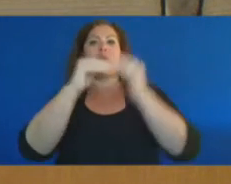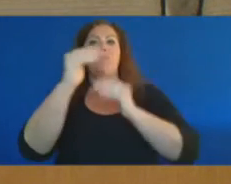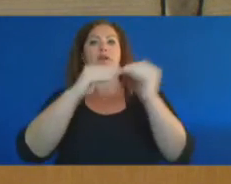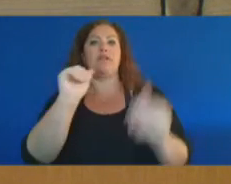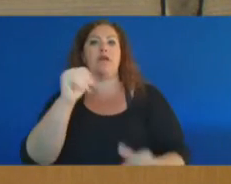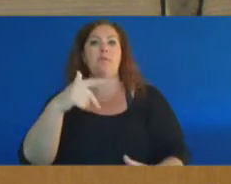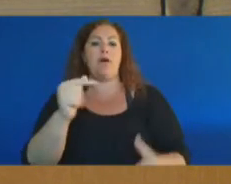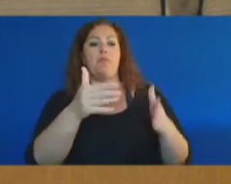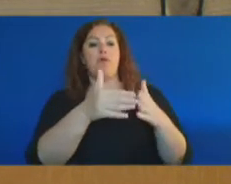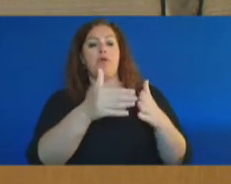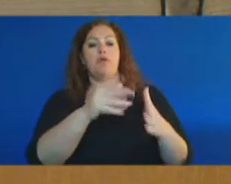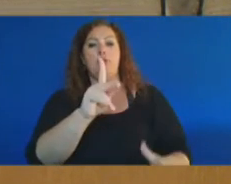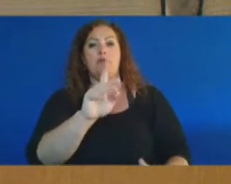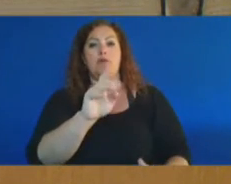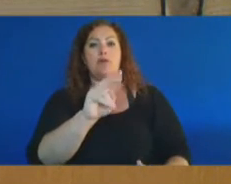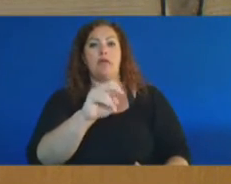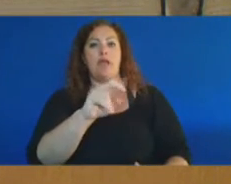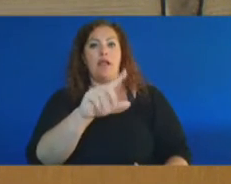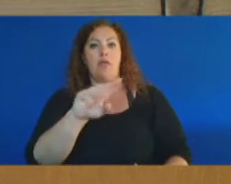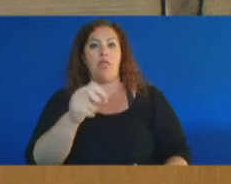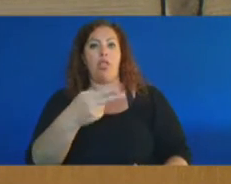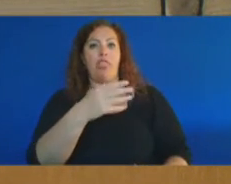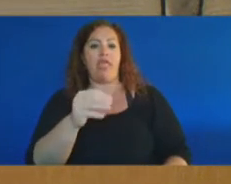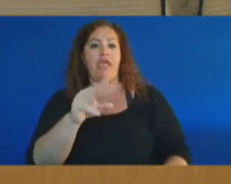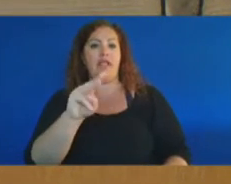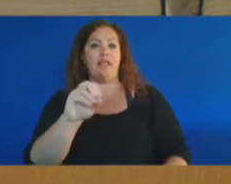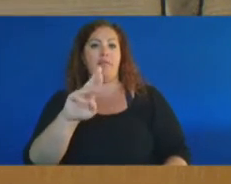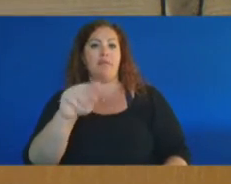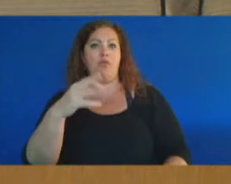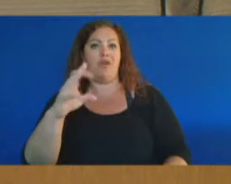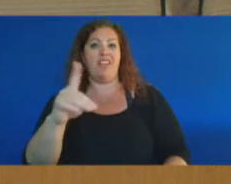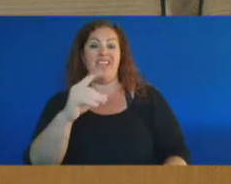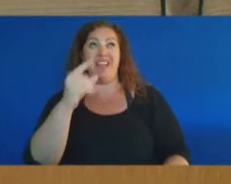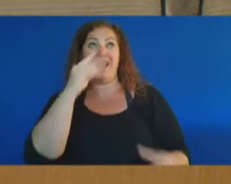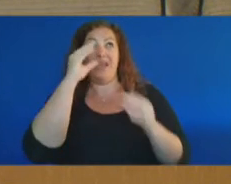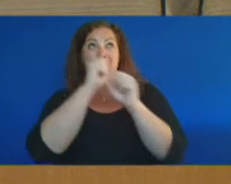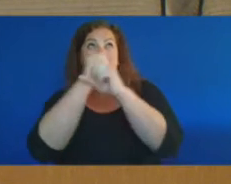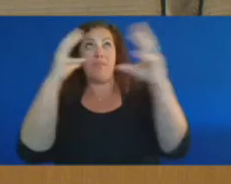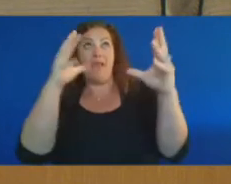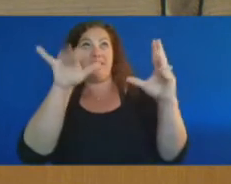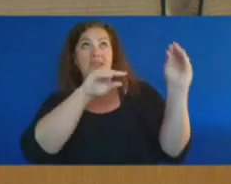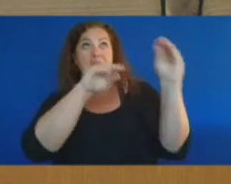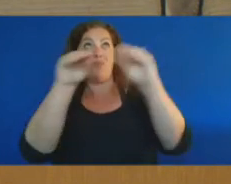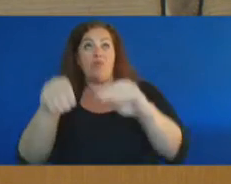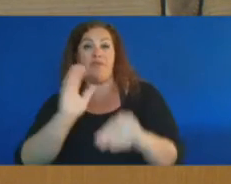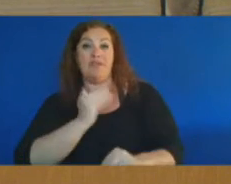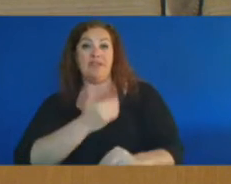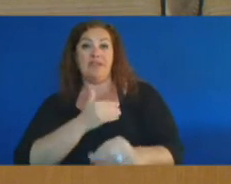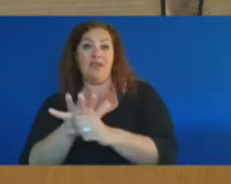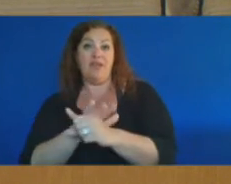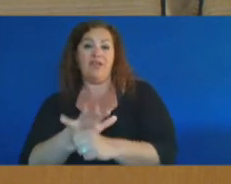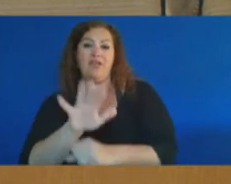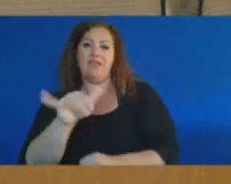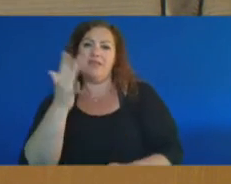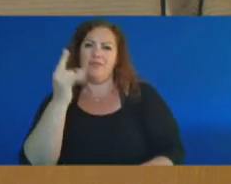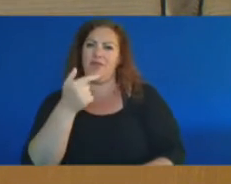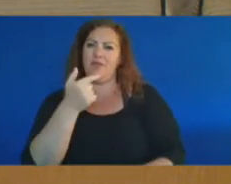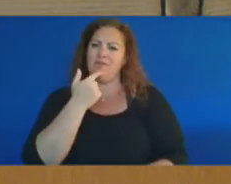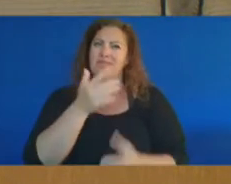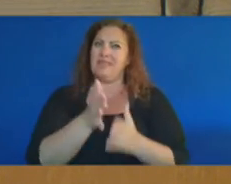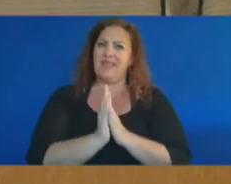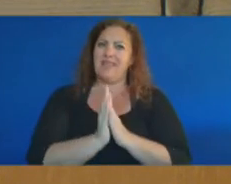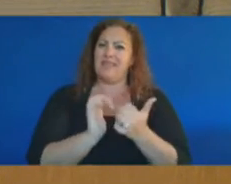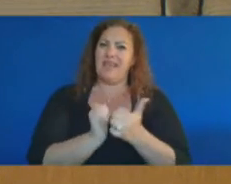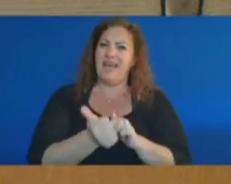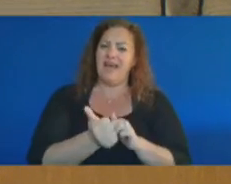kennworth in Morehead and Transplant that into our area um because that's why we ask how in good conscience can